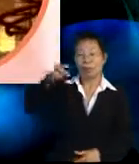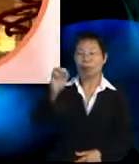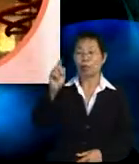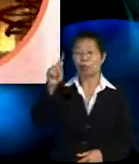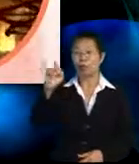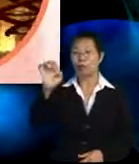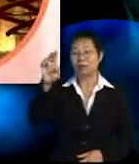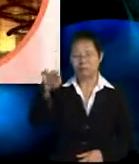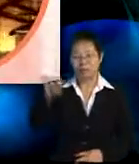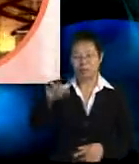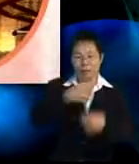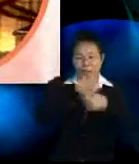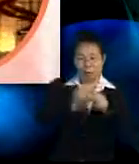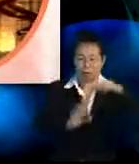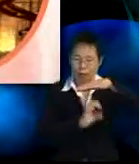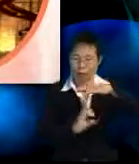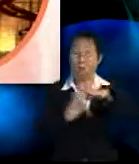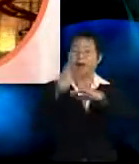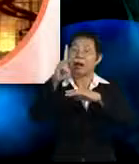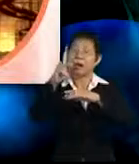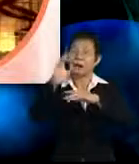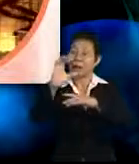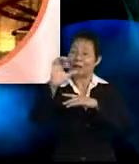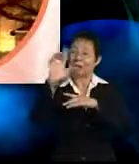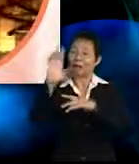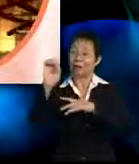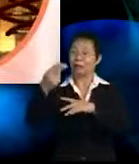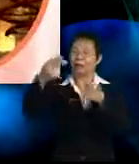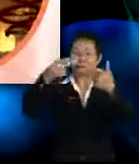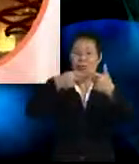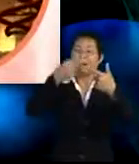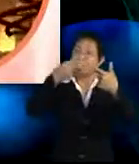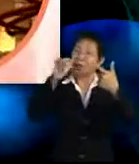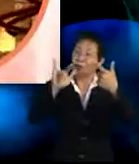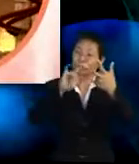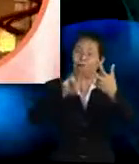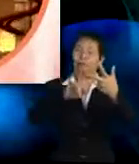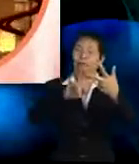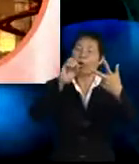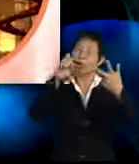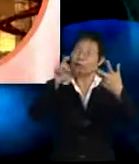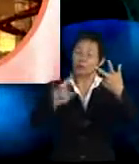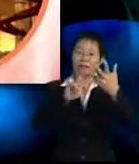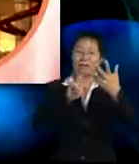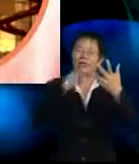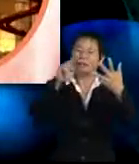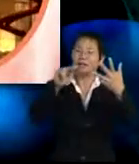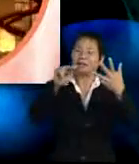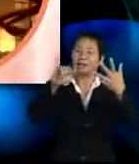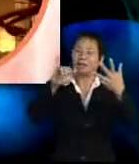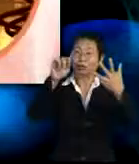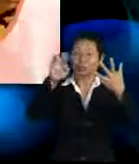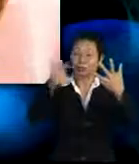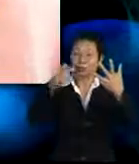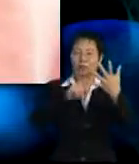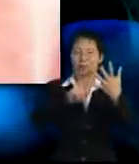Proteins are mainly made up of the elements carbon, hydrogen, oxygen, and nitrogen. Sulfur and